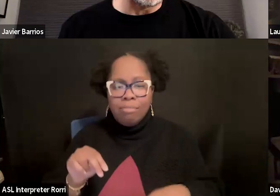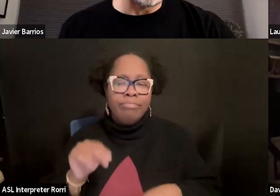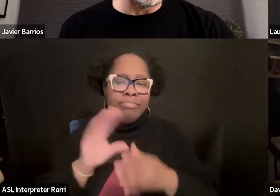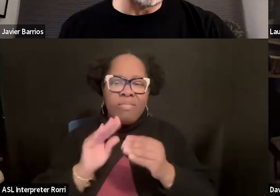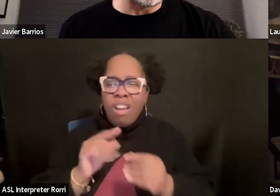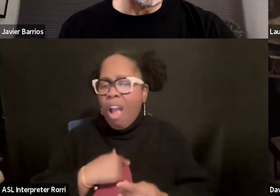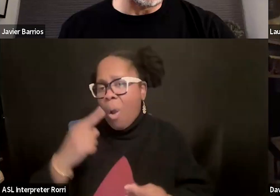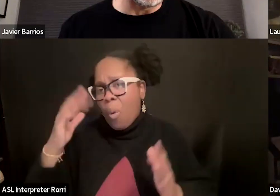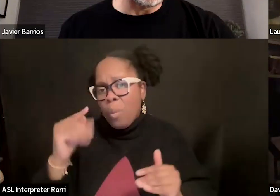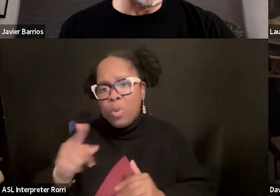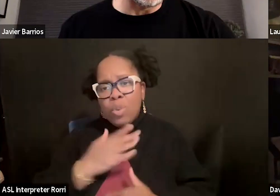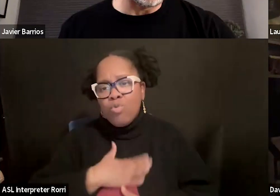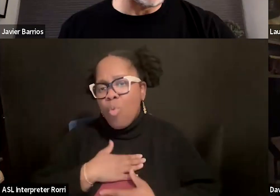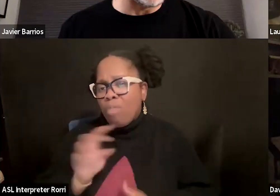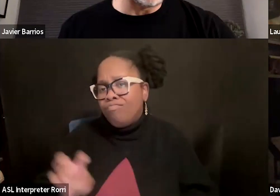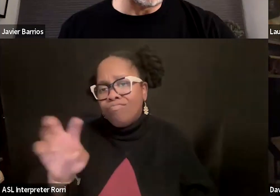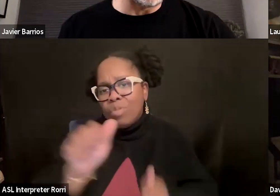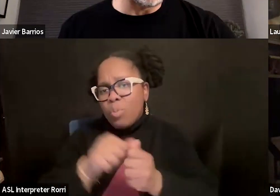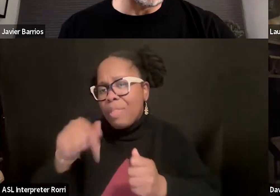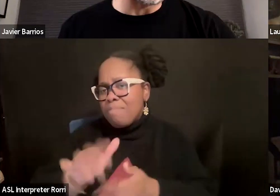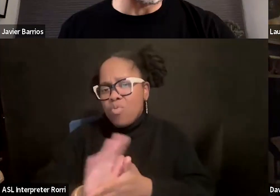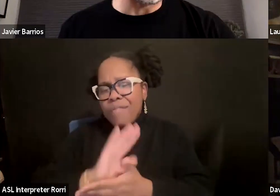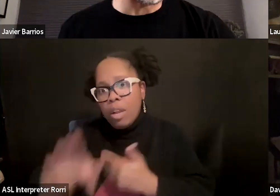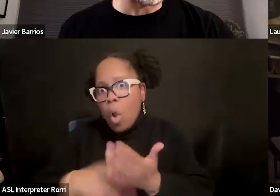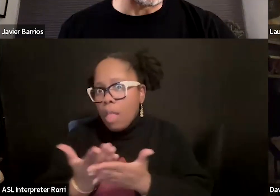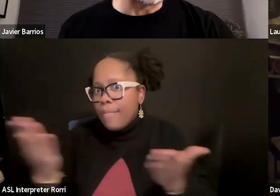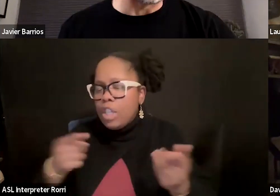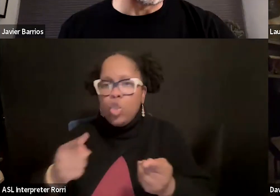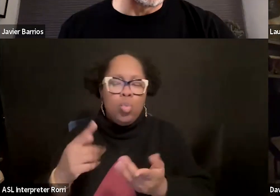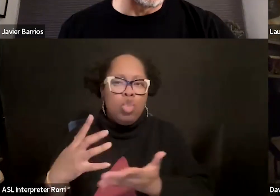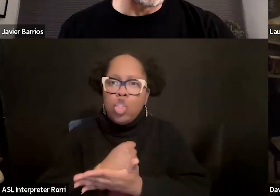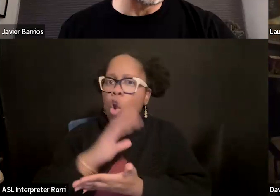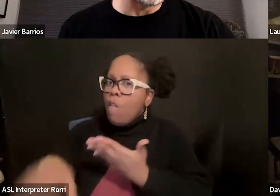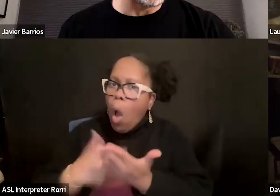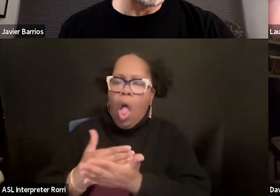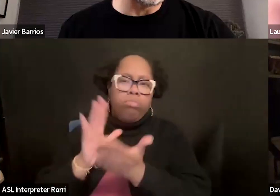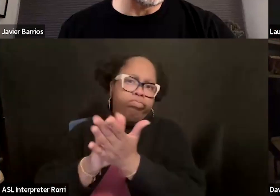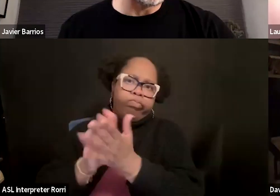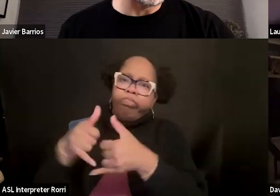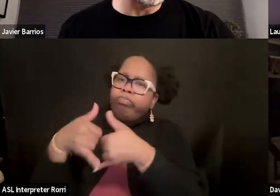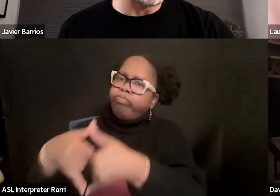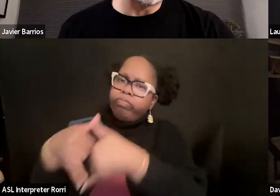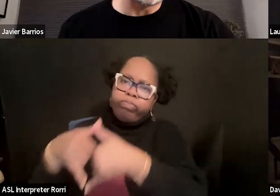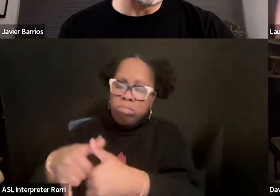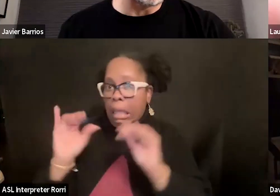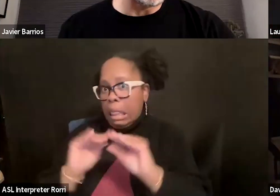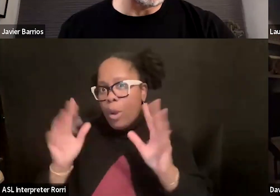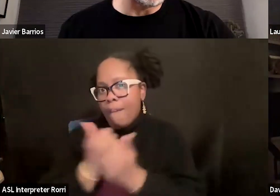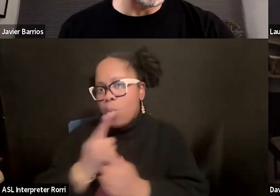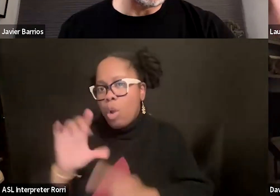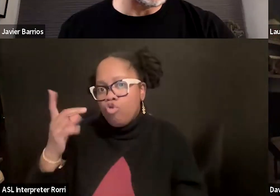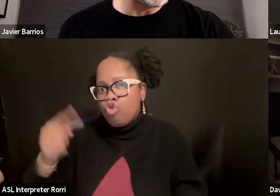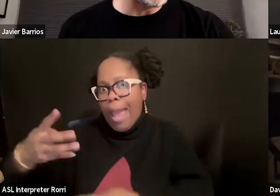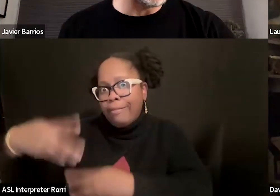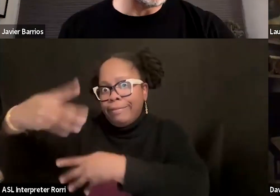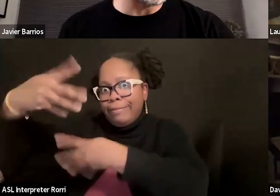this journey with this movie and stuff. I mean, you deserve all the accolade. It's so, everyone clearly in the chat, everyone agrees